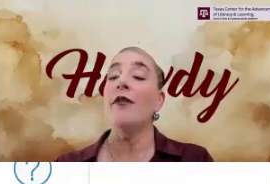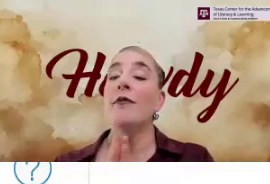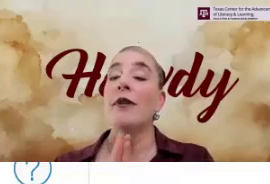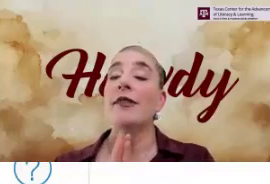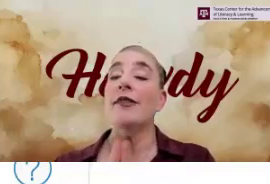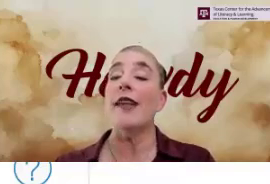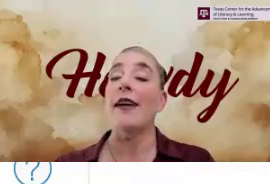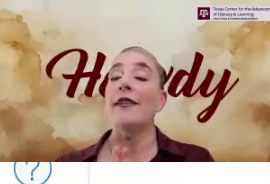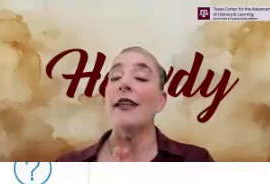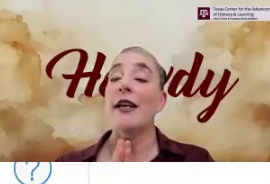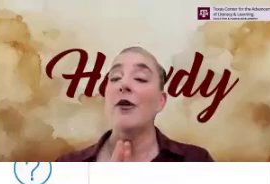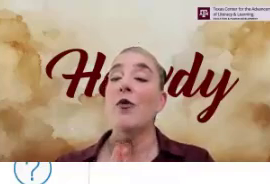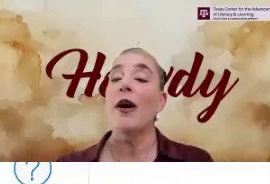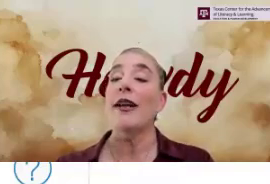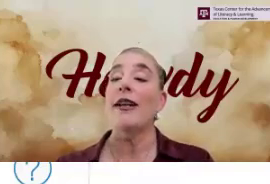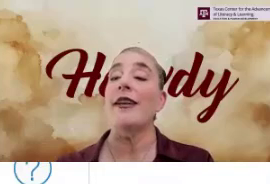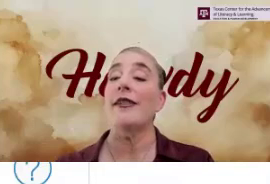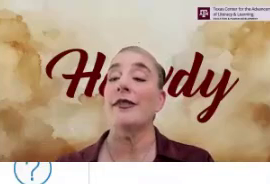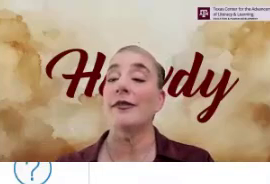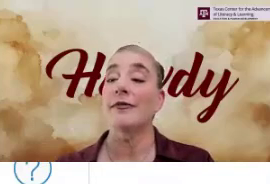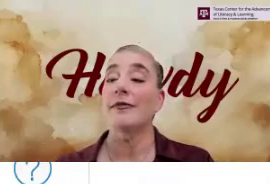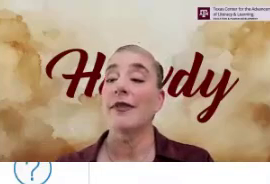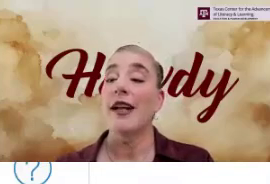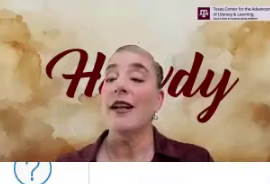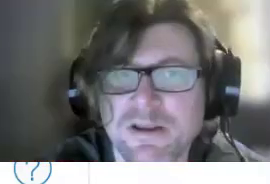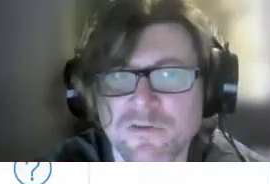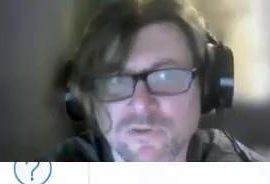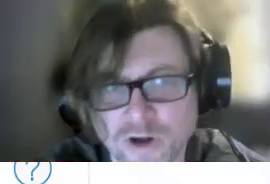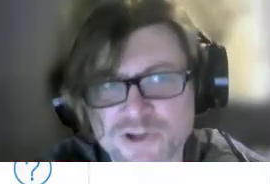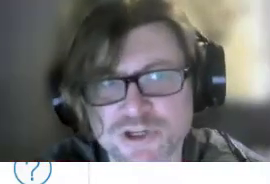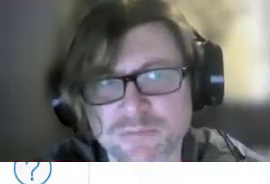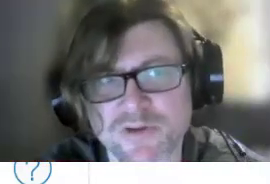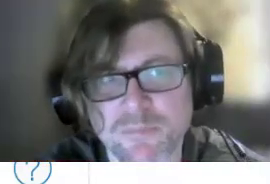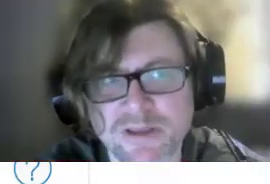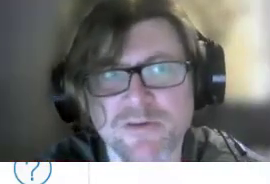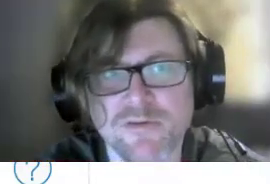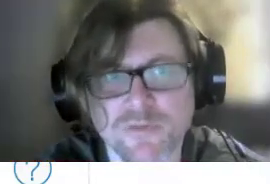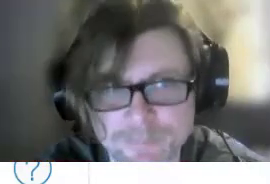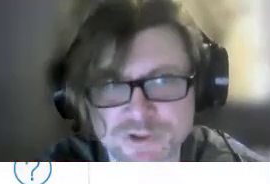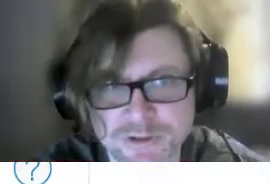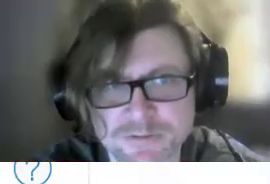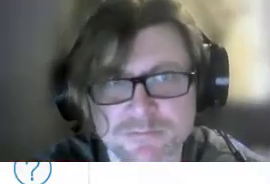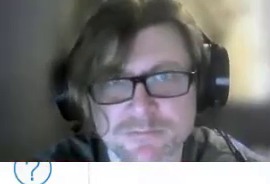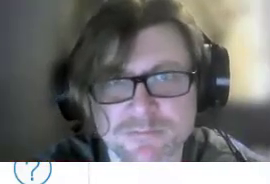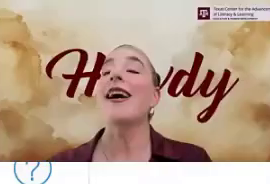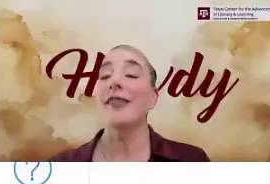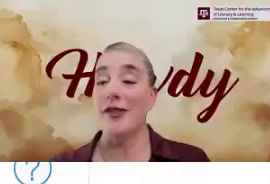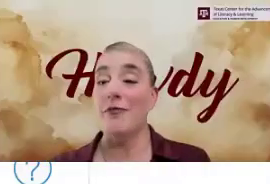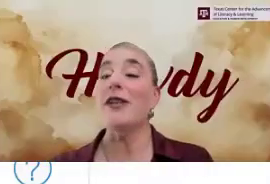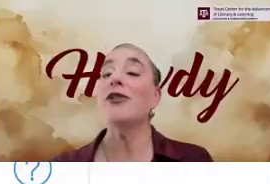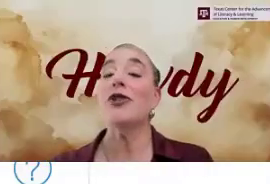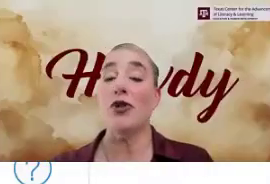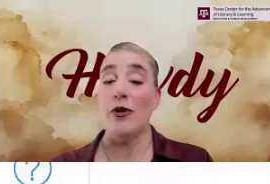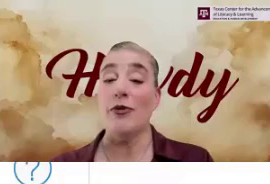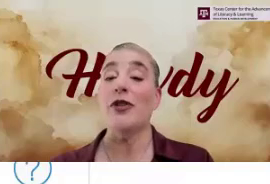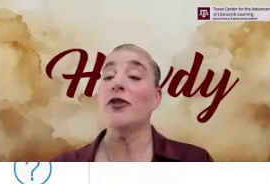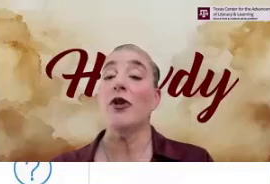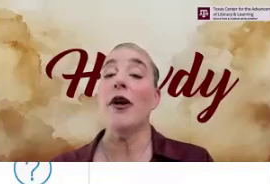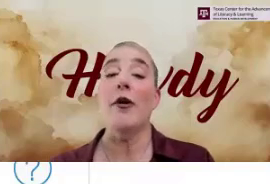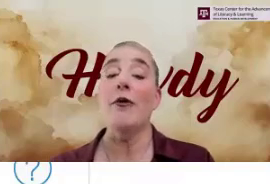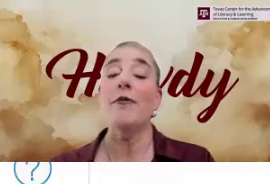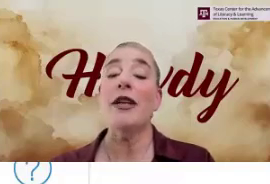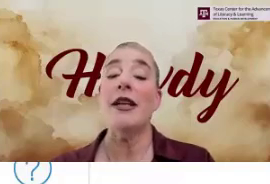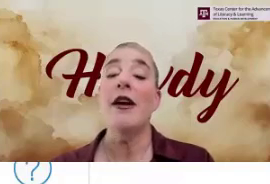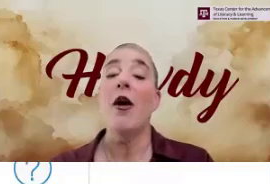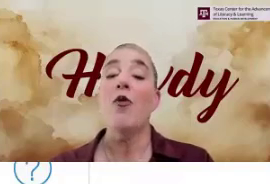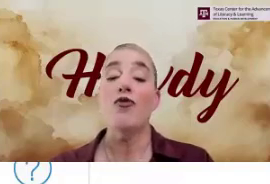to tell them exactly what it is. Not be an They don't instruction, want but it to be a description. Yes, to be a description.